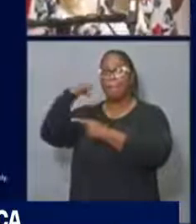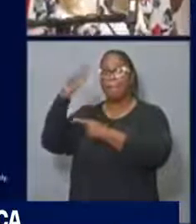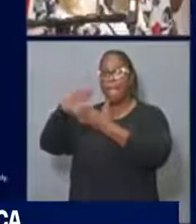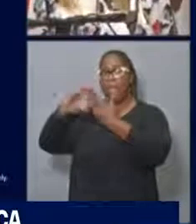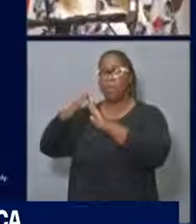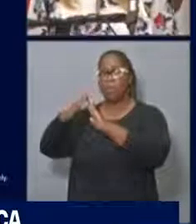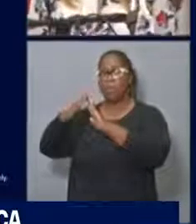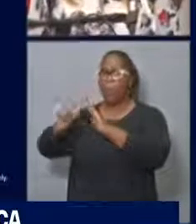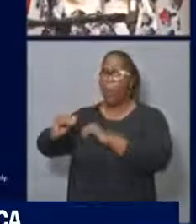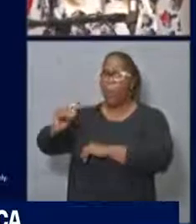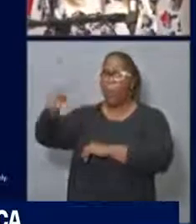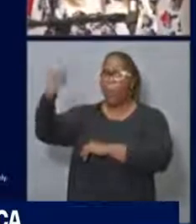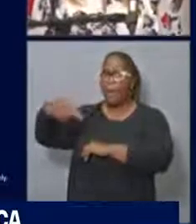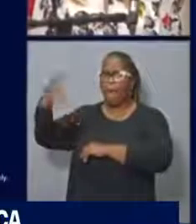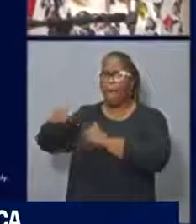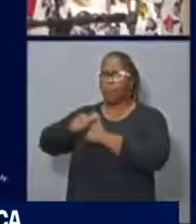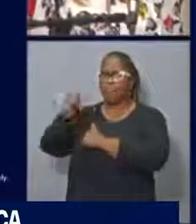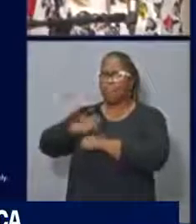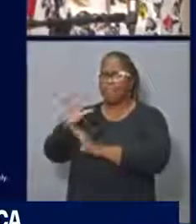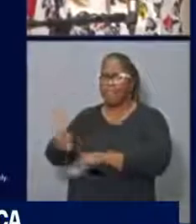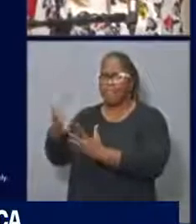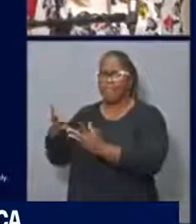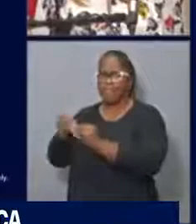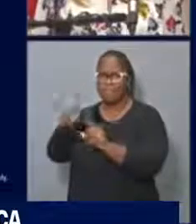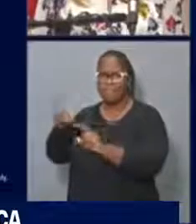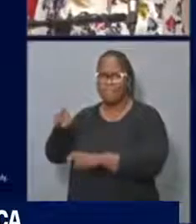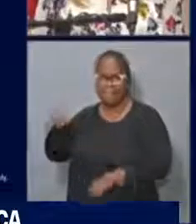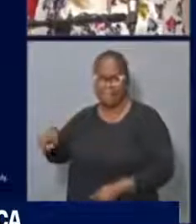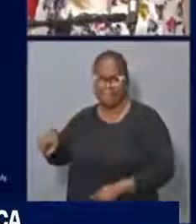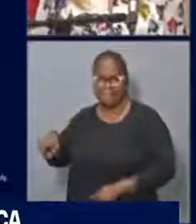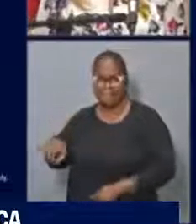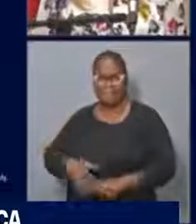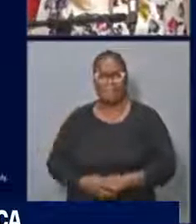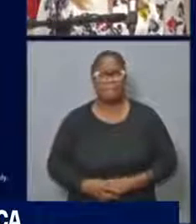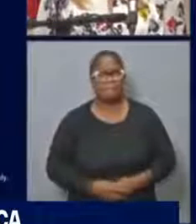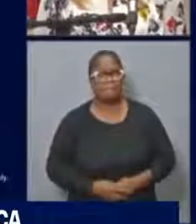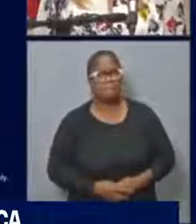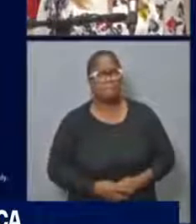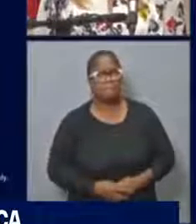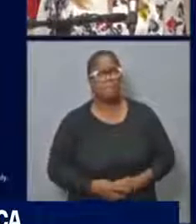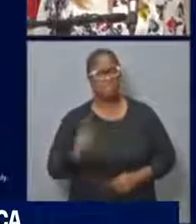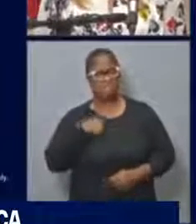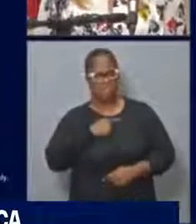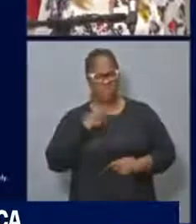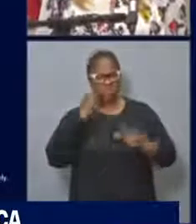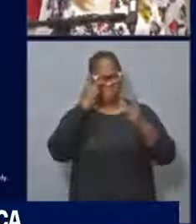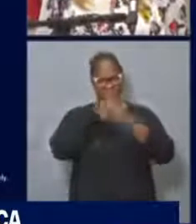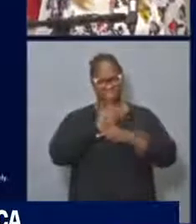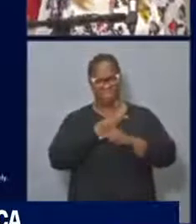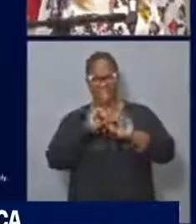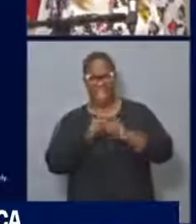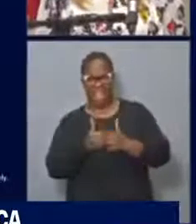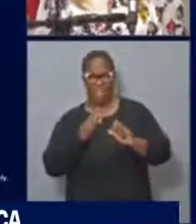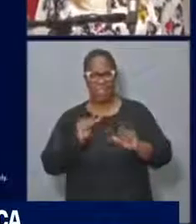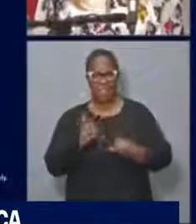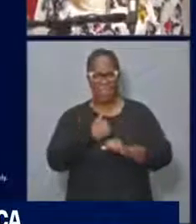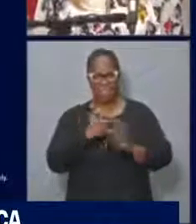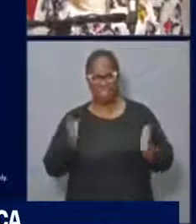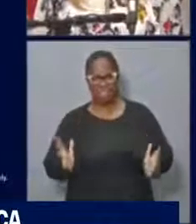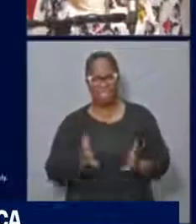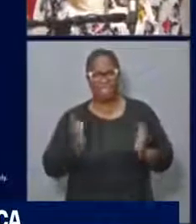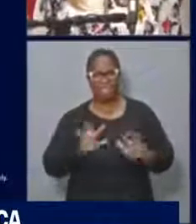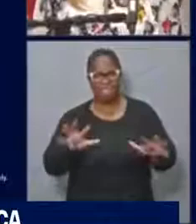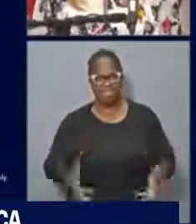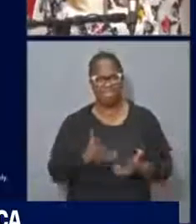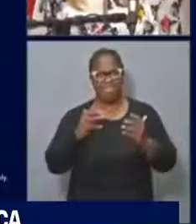vulnerable populations. With this in mind, we undertook a data-driven approach to understand how we can push for equity and access to